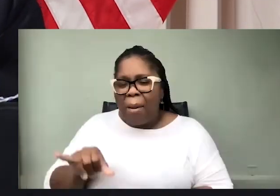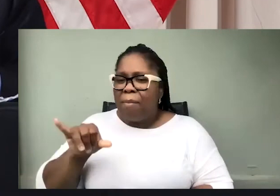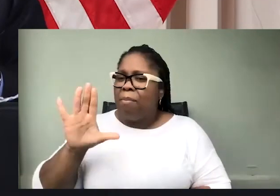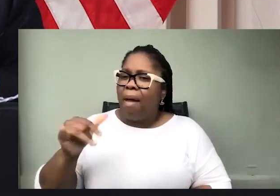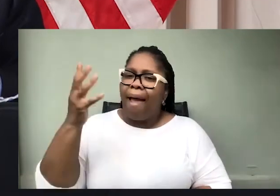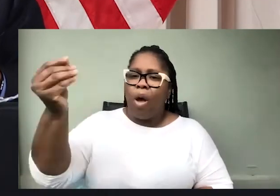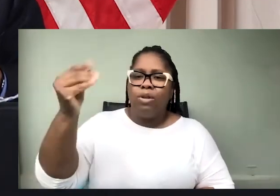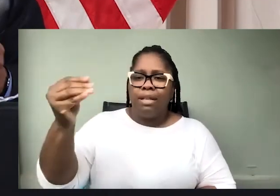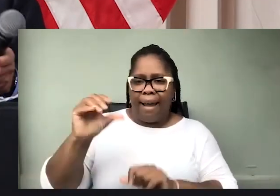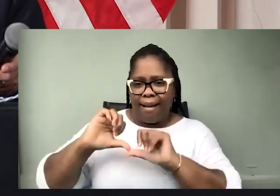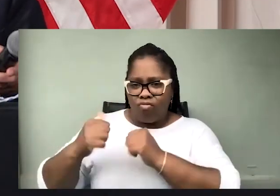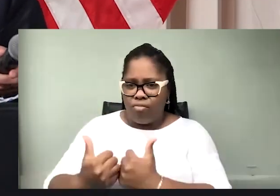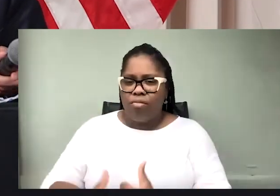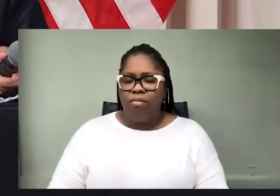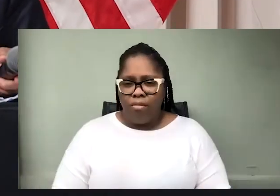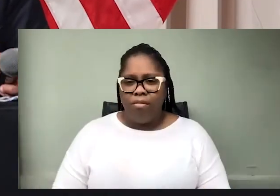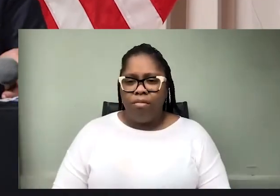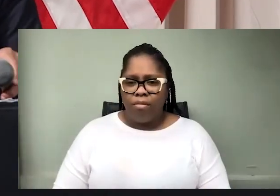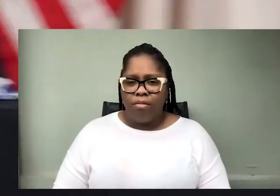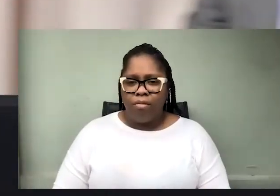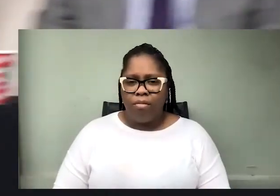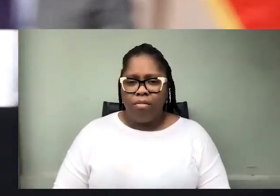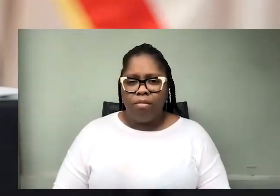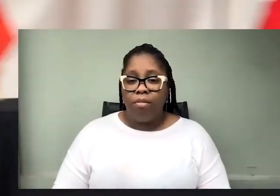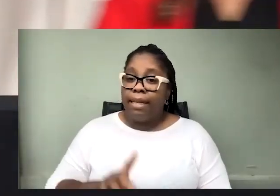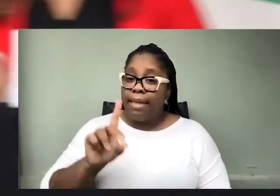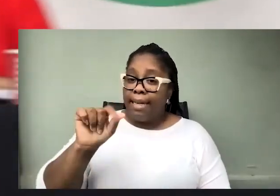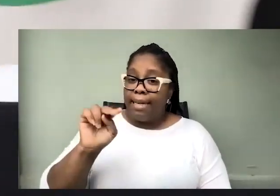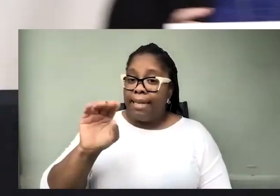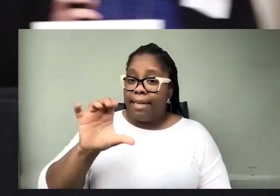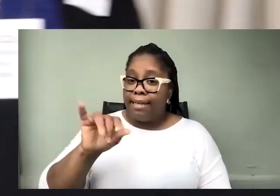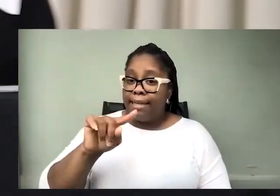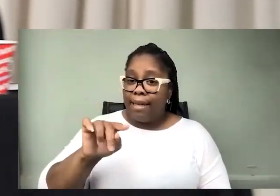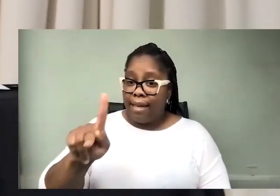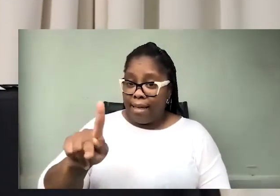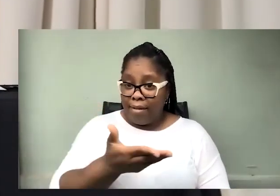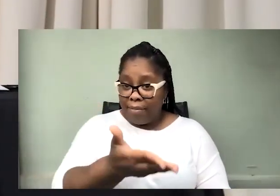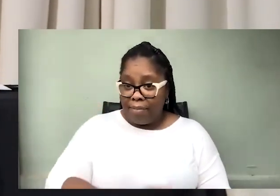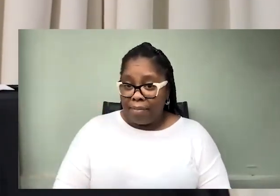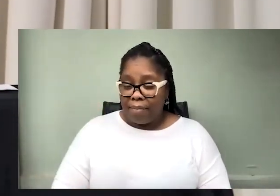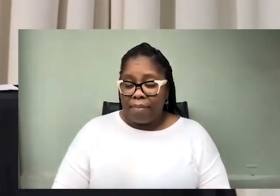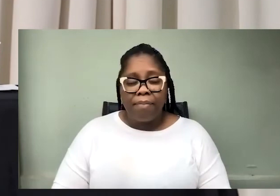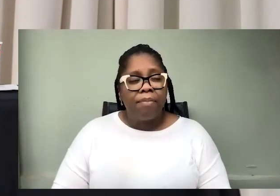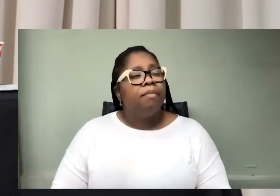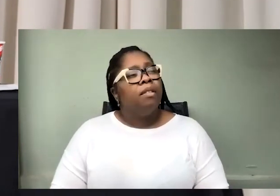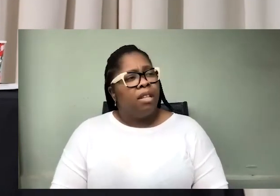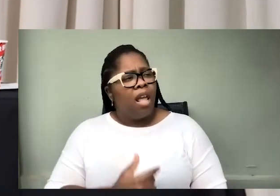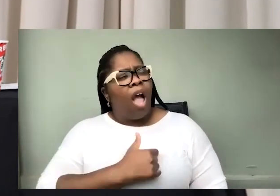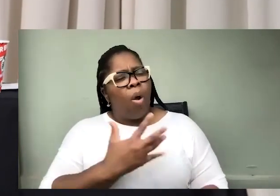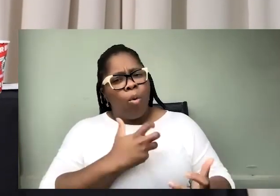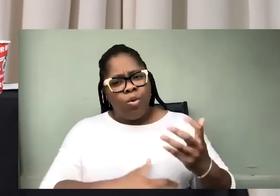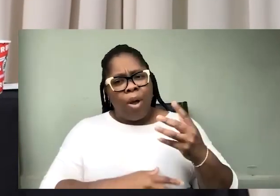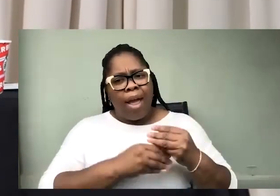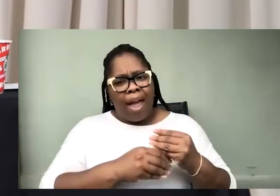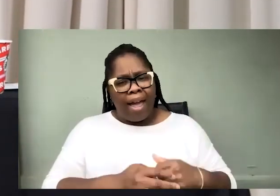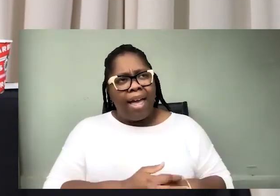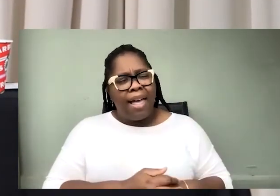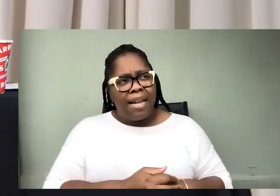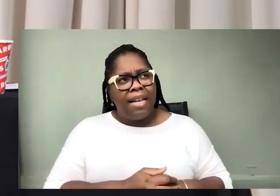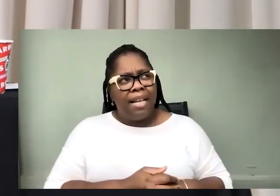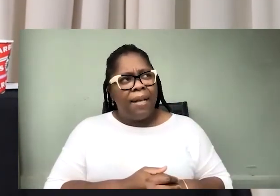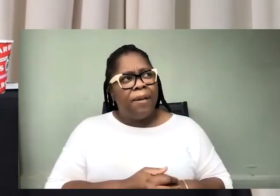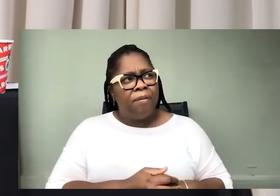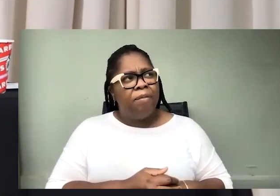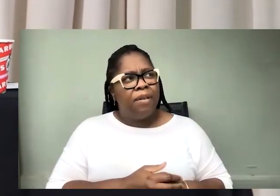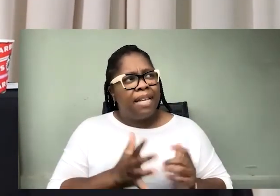outside resource. Director Danczak? I would just like to add that, I think it's important